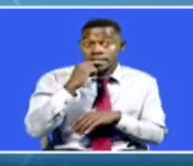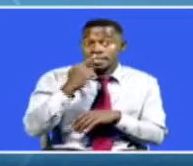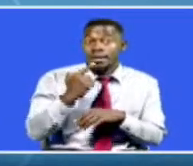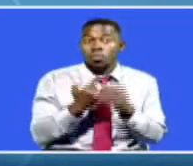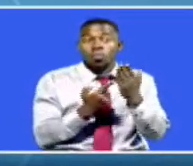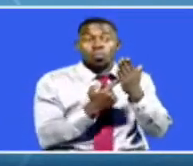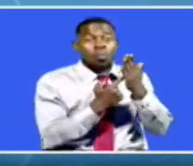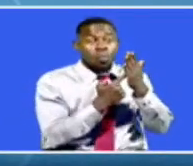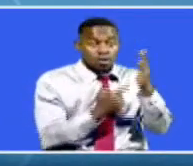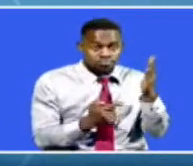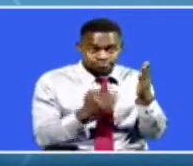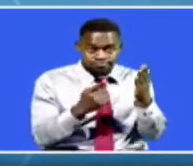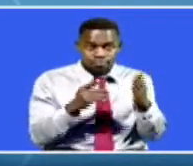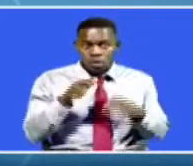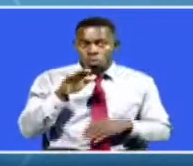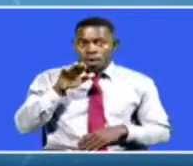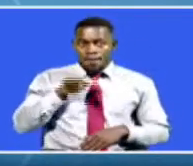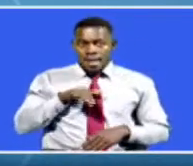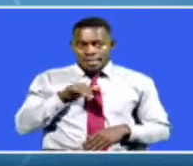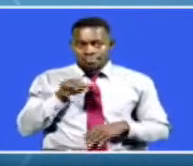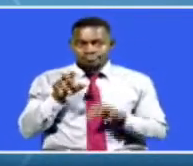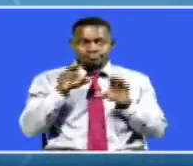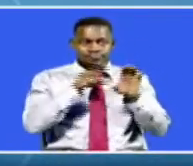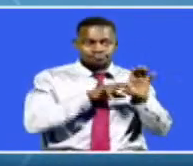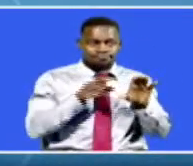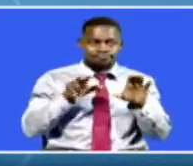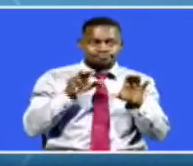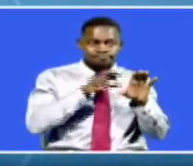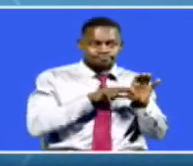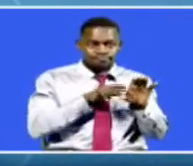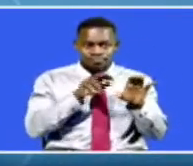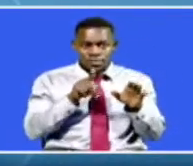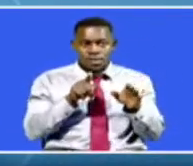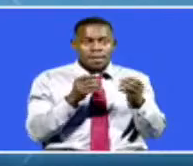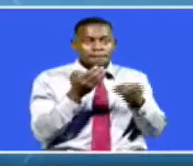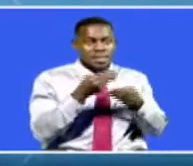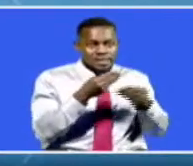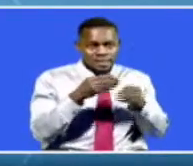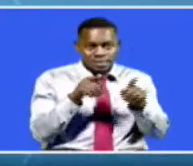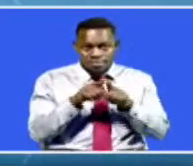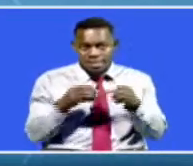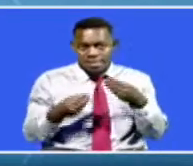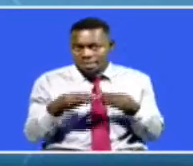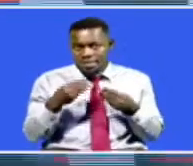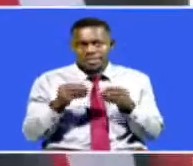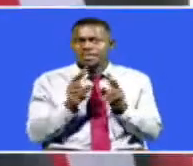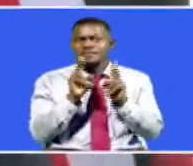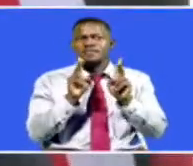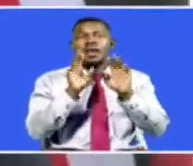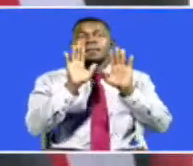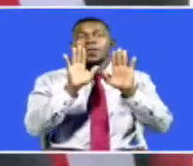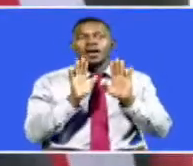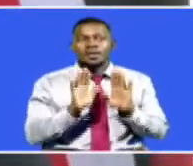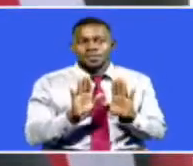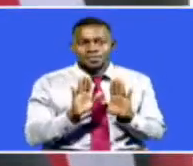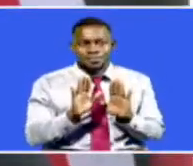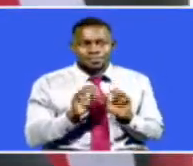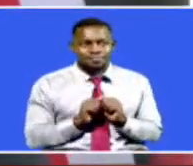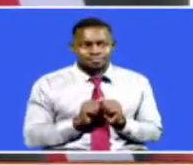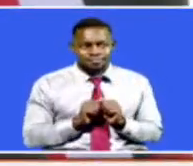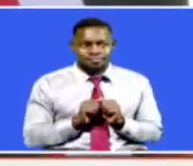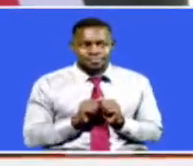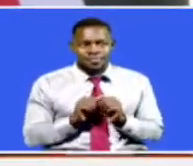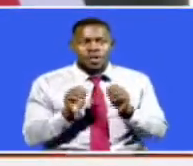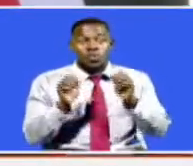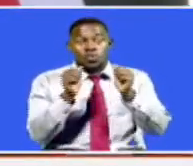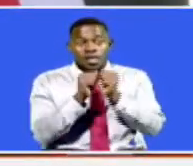and inclusivity of women in business and people living with disabilities. Together, we have the opportunity to